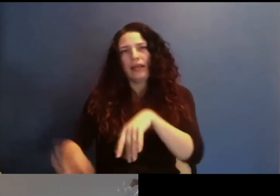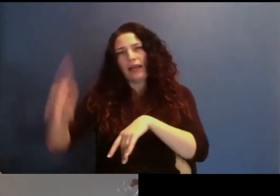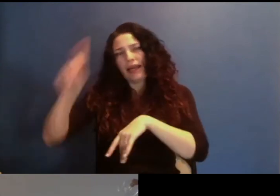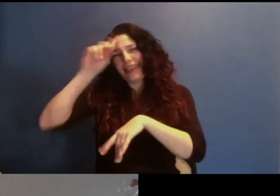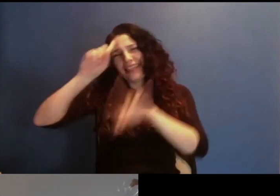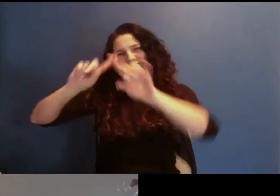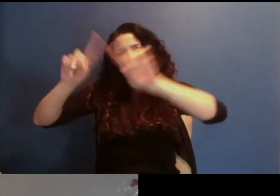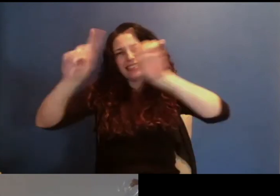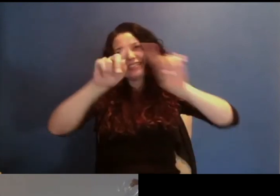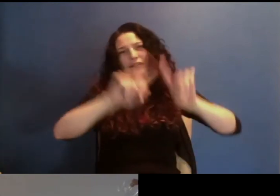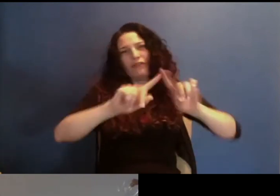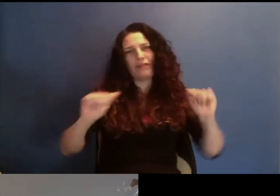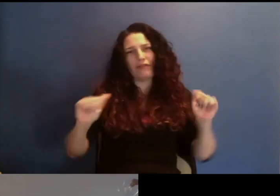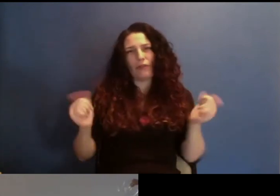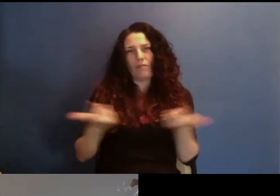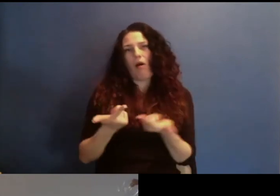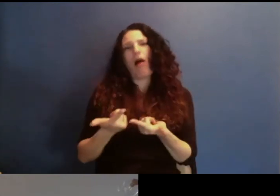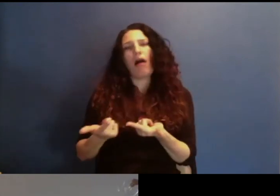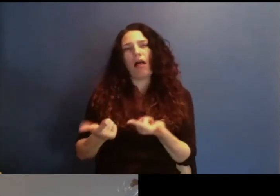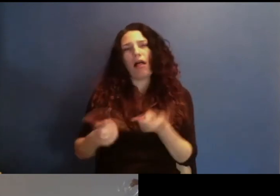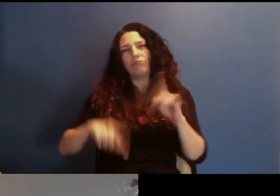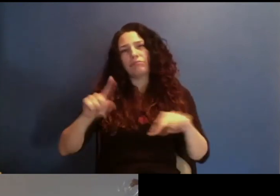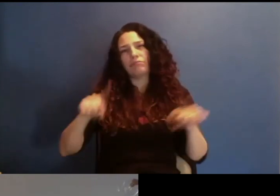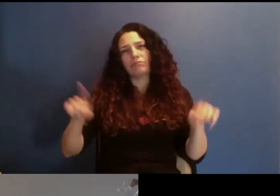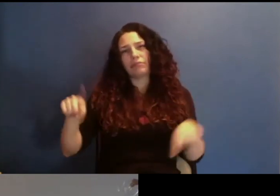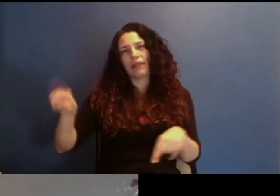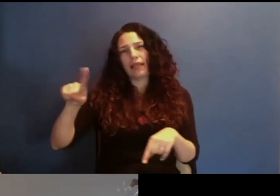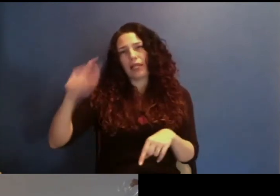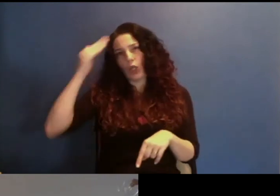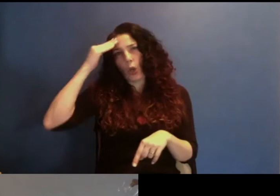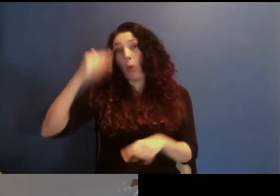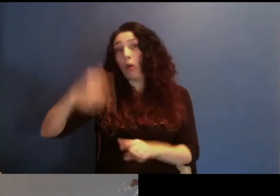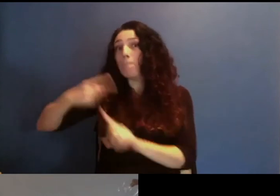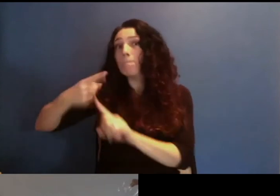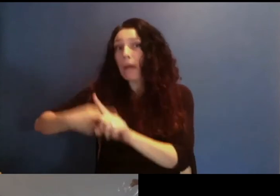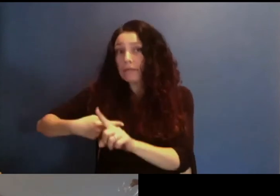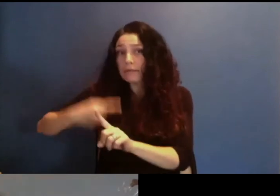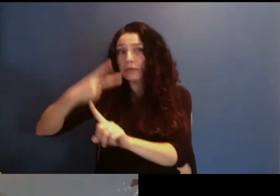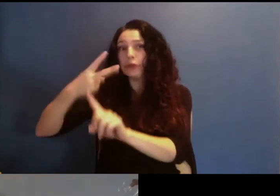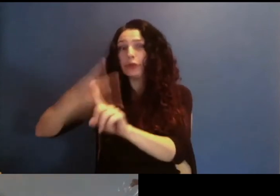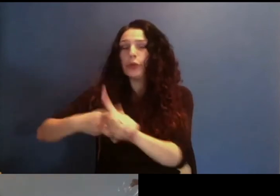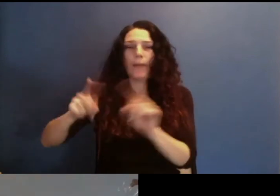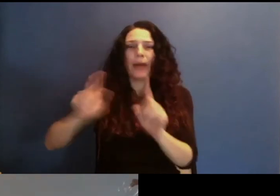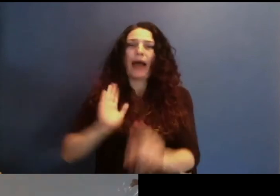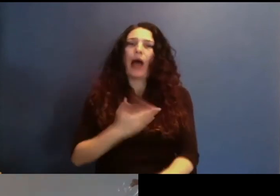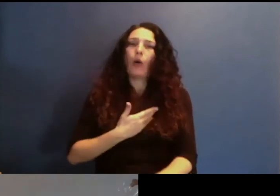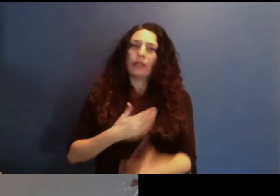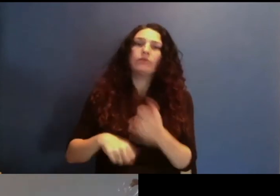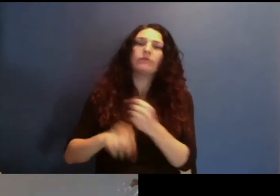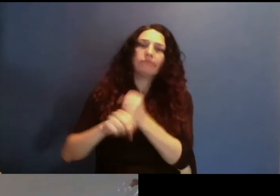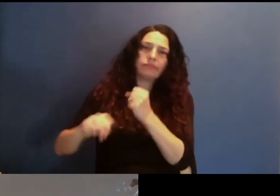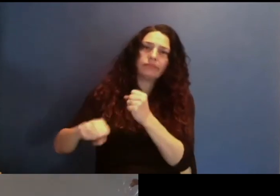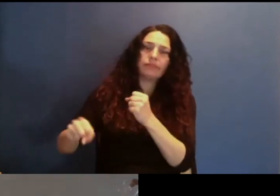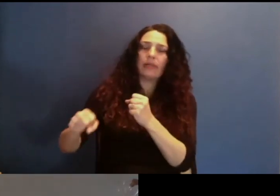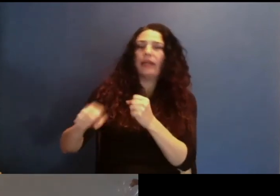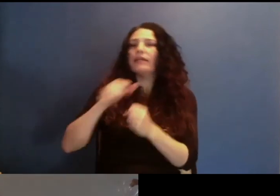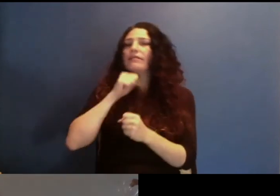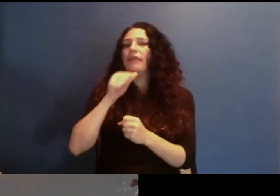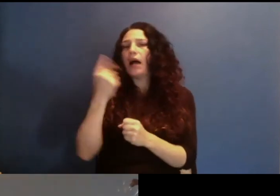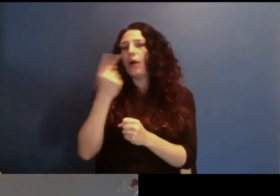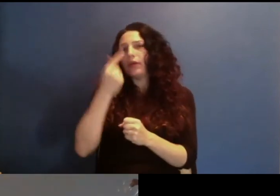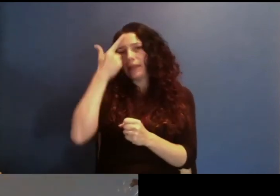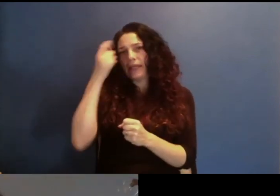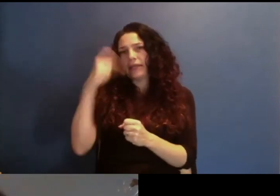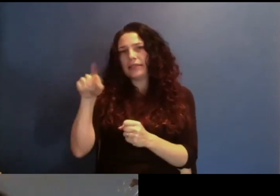people they find out within like a month or two, but ours was a little longer, not because they were on the fence about picking it up, but